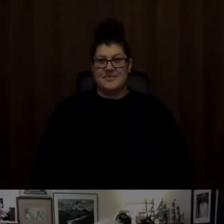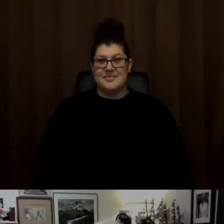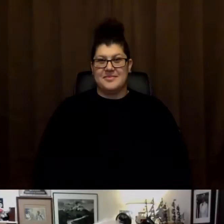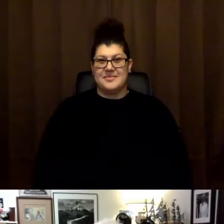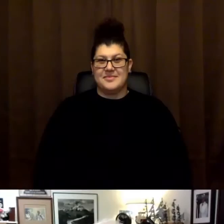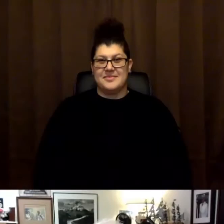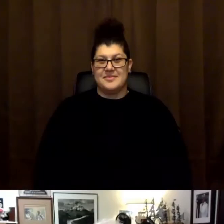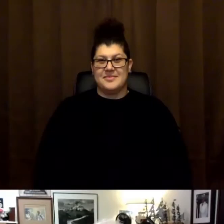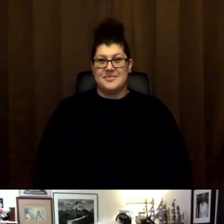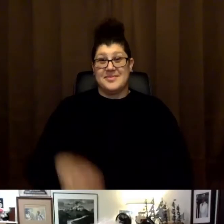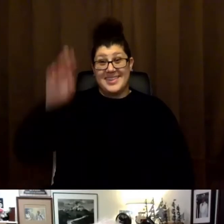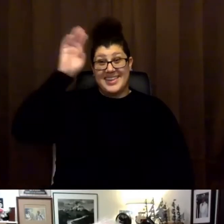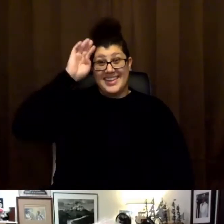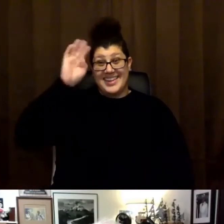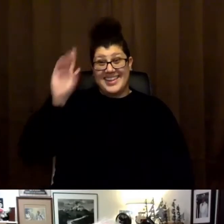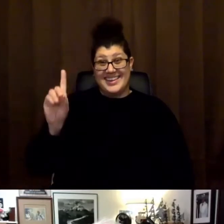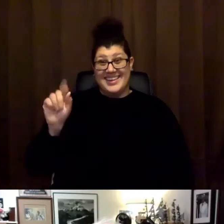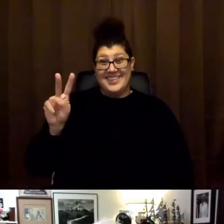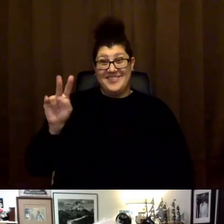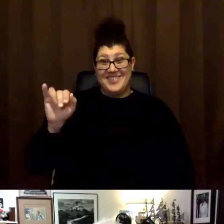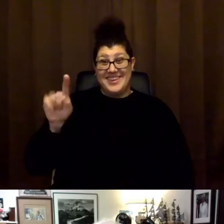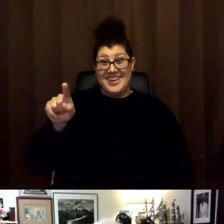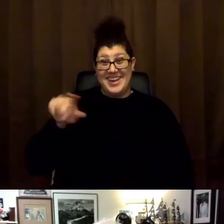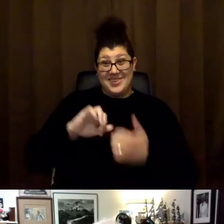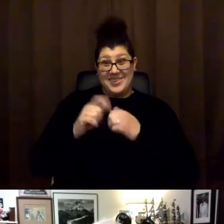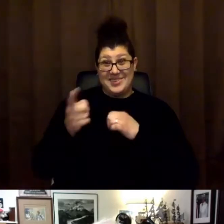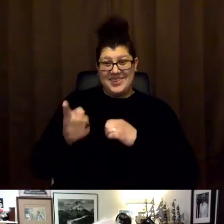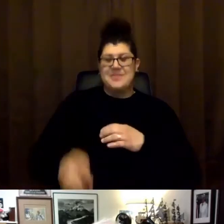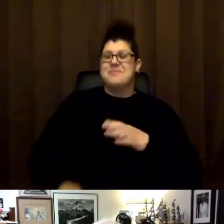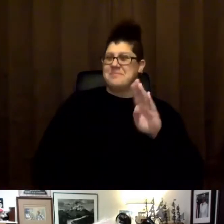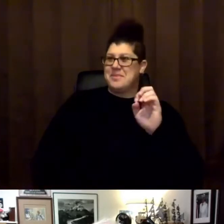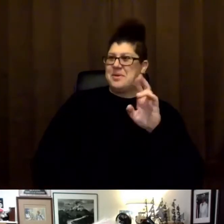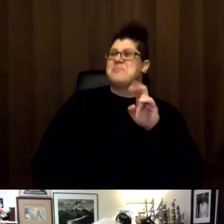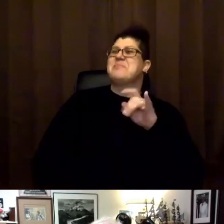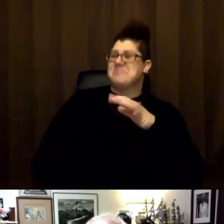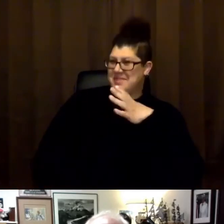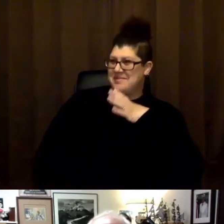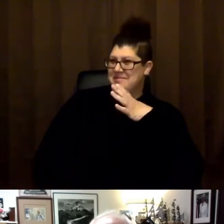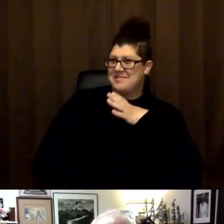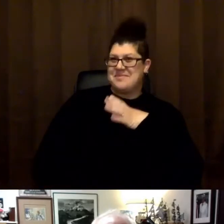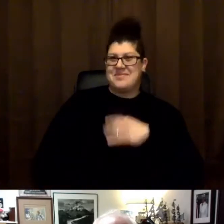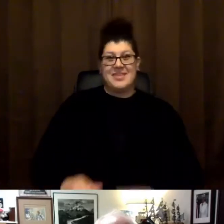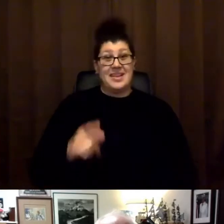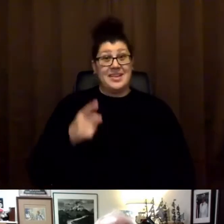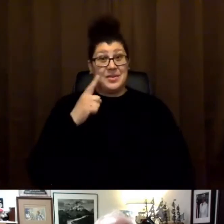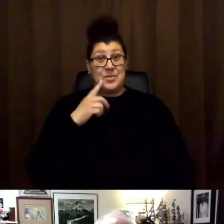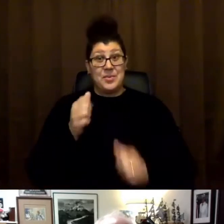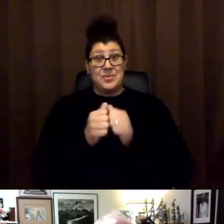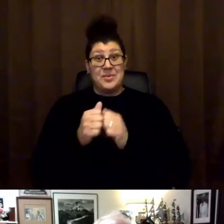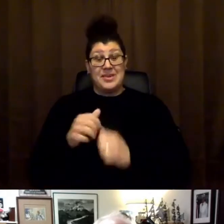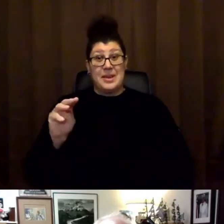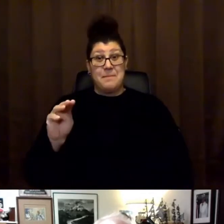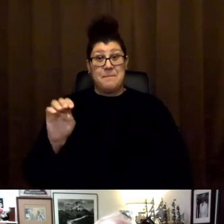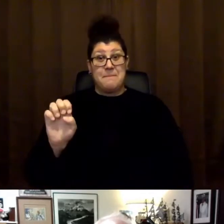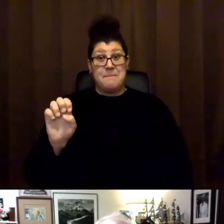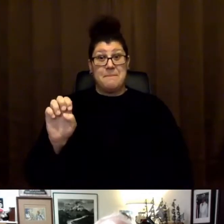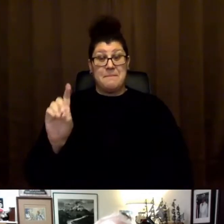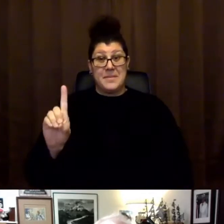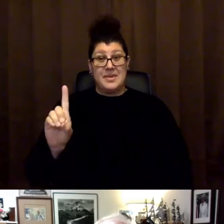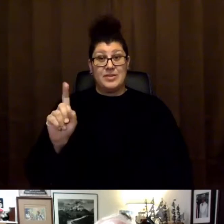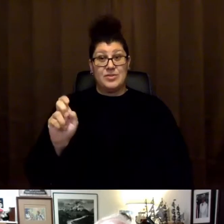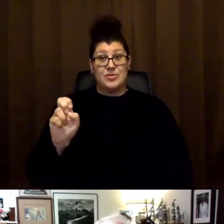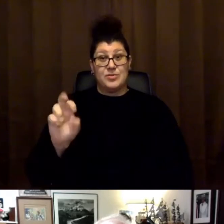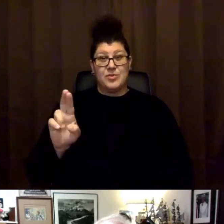Hi, David. How are you today? Hi, Barbara. I'm well. How are you? Good. And so you're with Medserve. Why don't you tell us a little